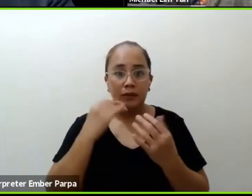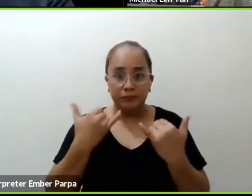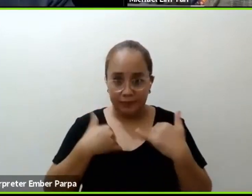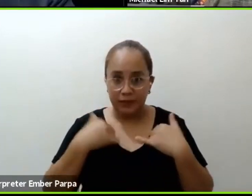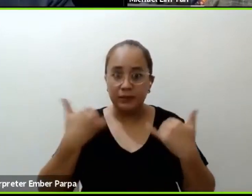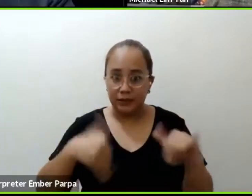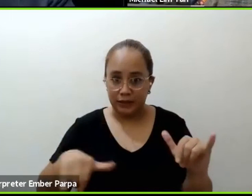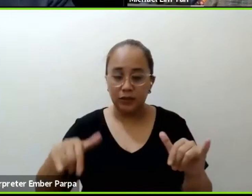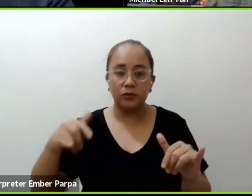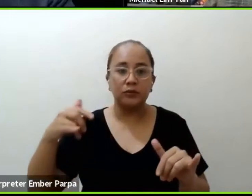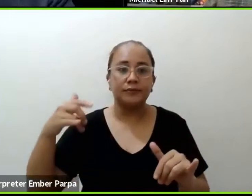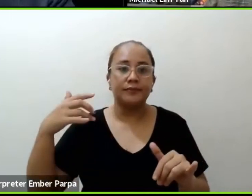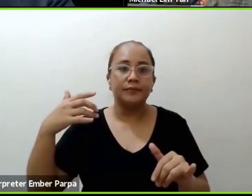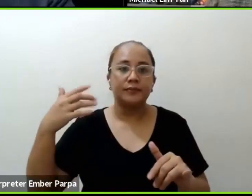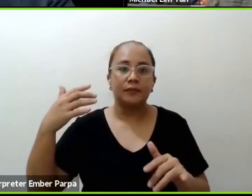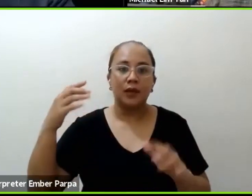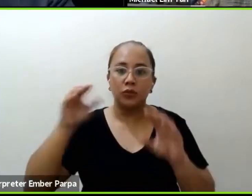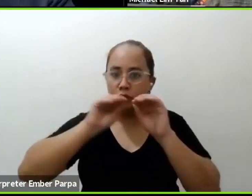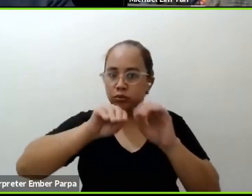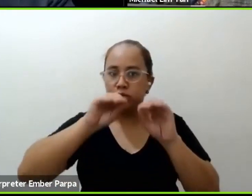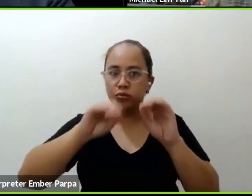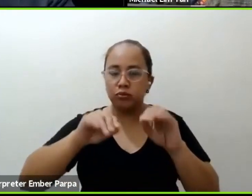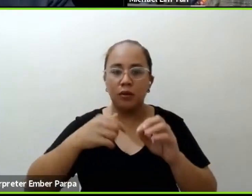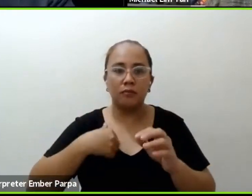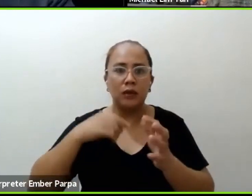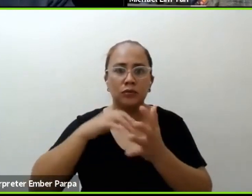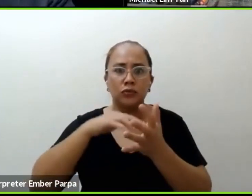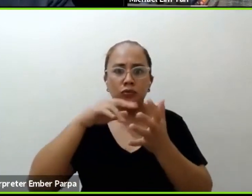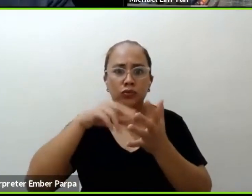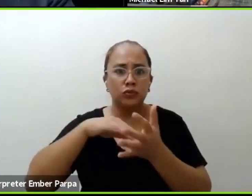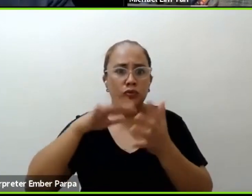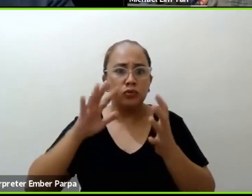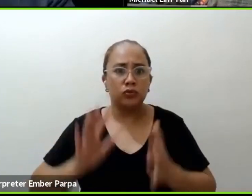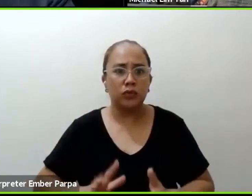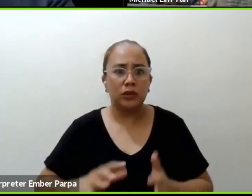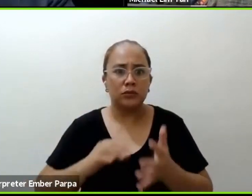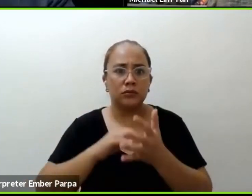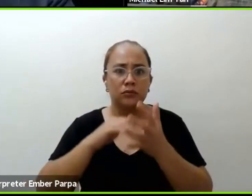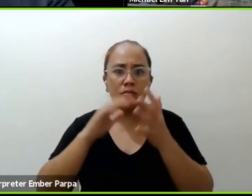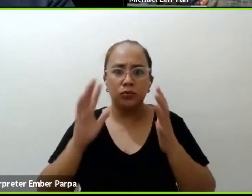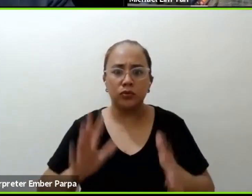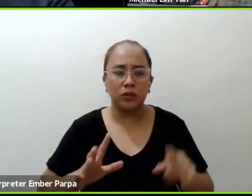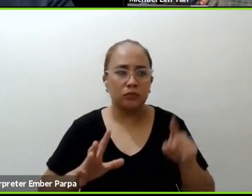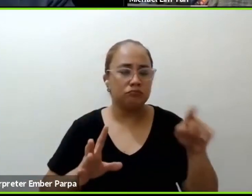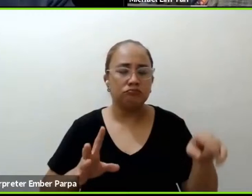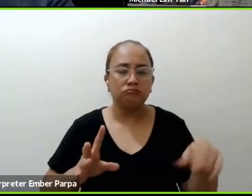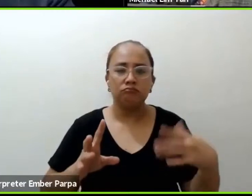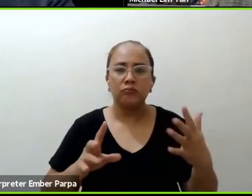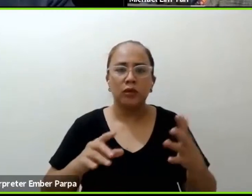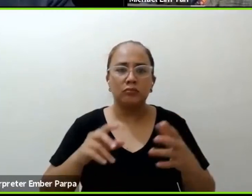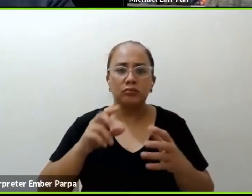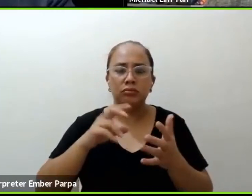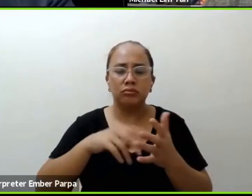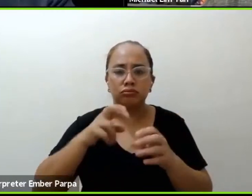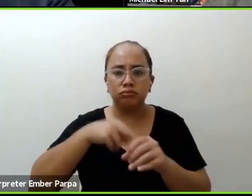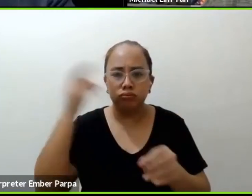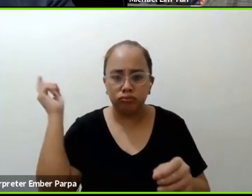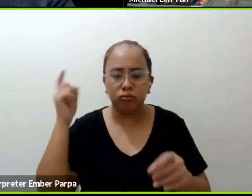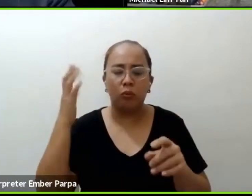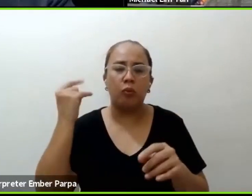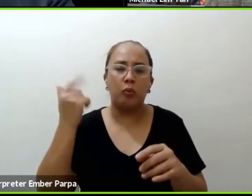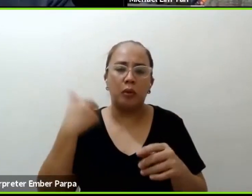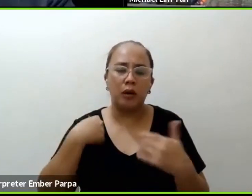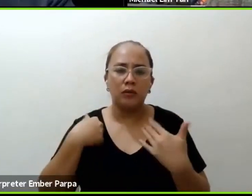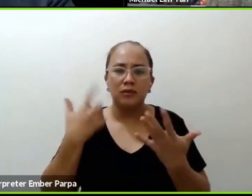no? Students who are dropping out because they cannot get Wi-Fi. Students who drop out because their entire